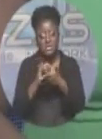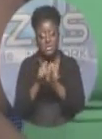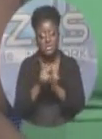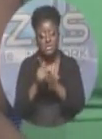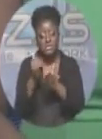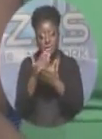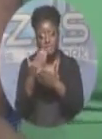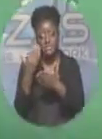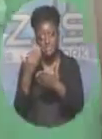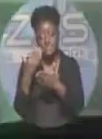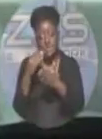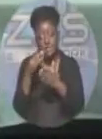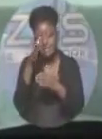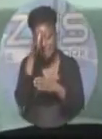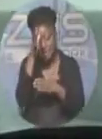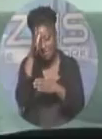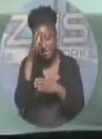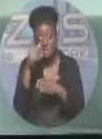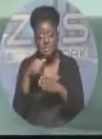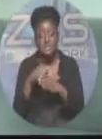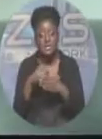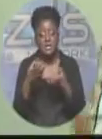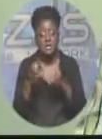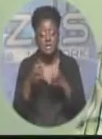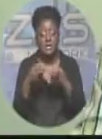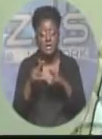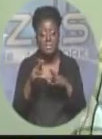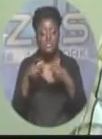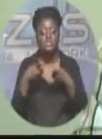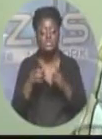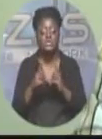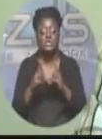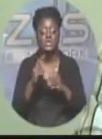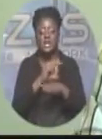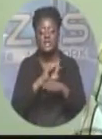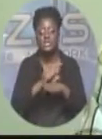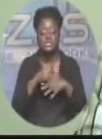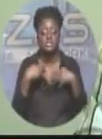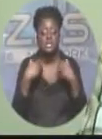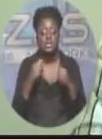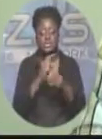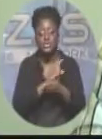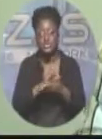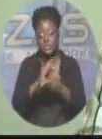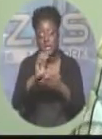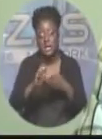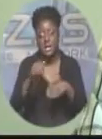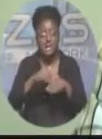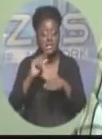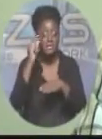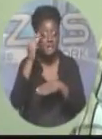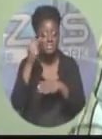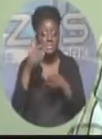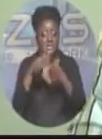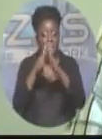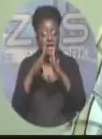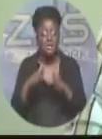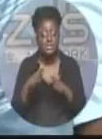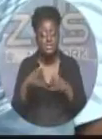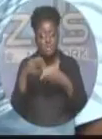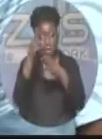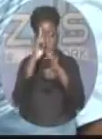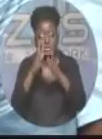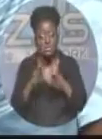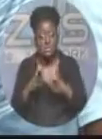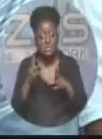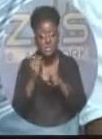art form. The event takes place during National Heroes Weekend at Government House, and honorees will receive gold jackets, and sculptures of